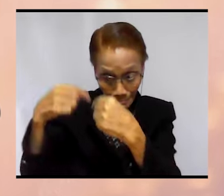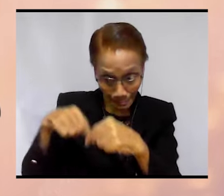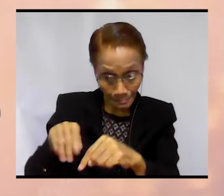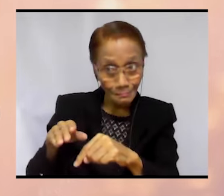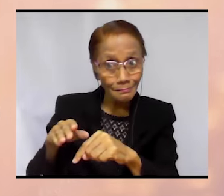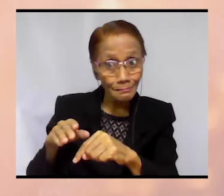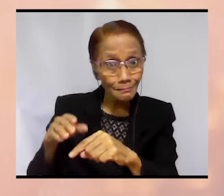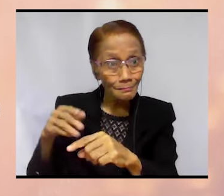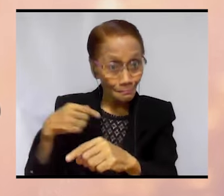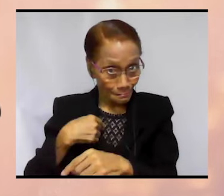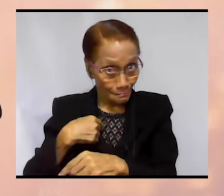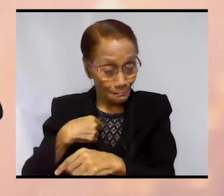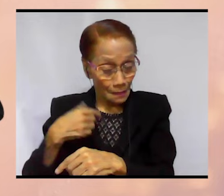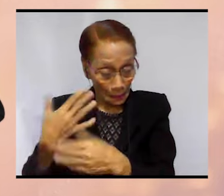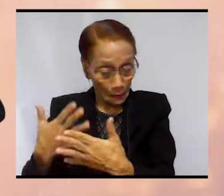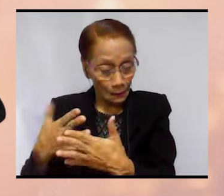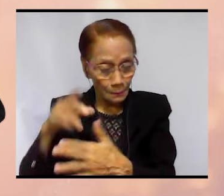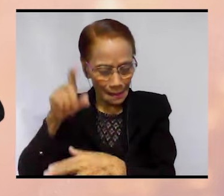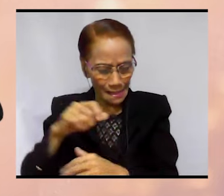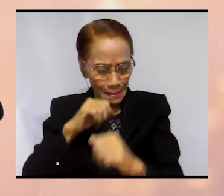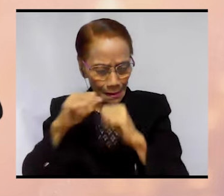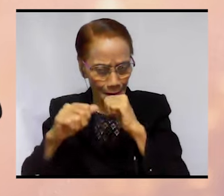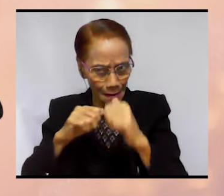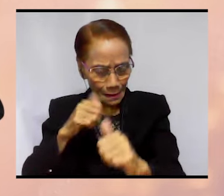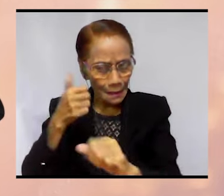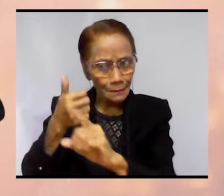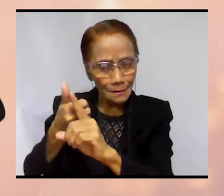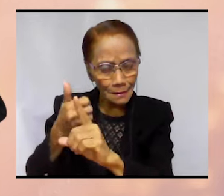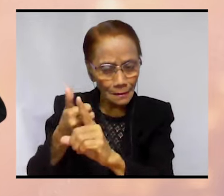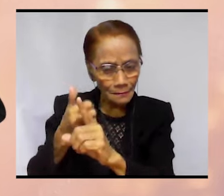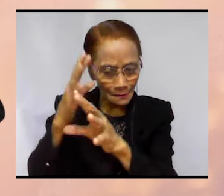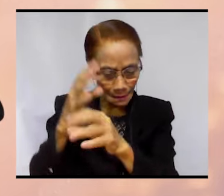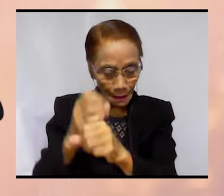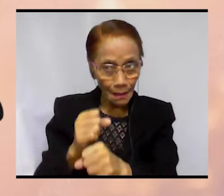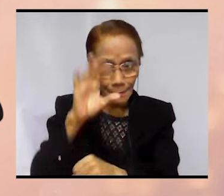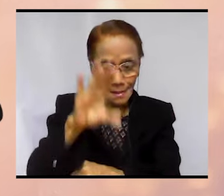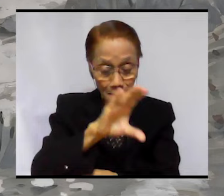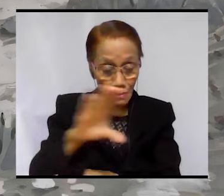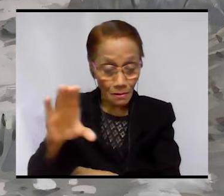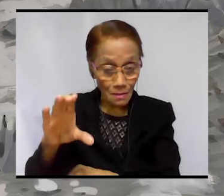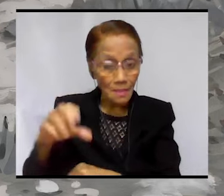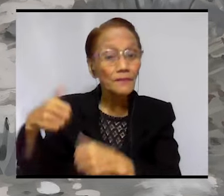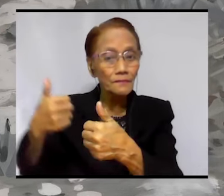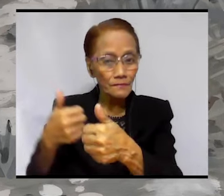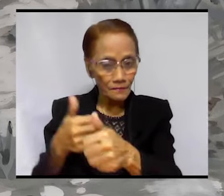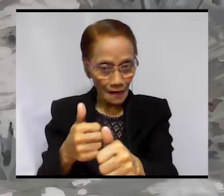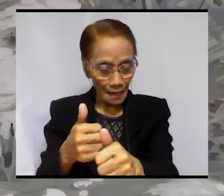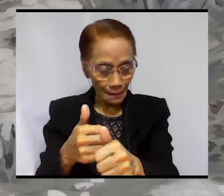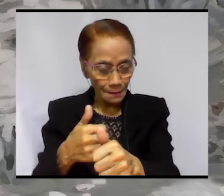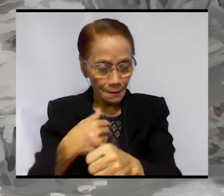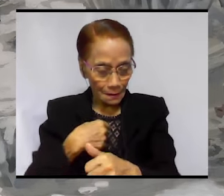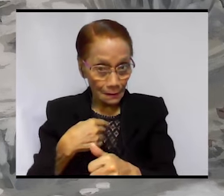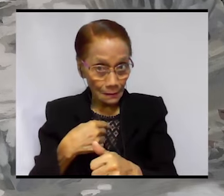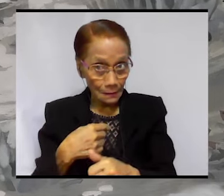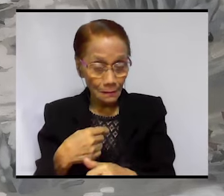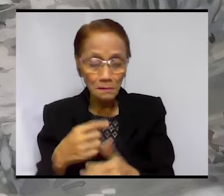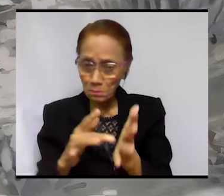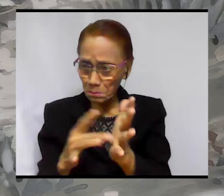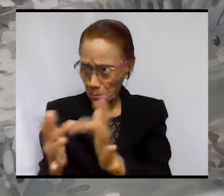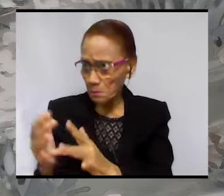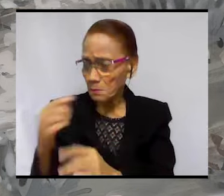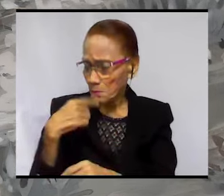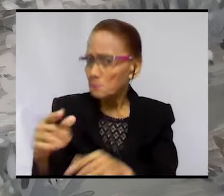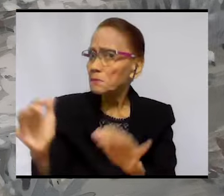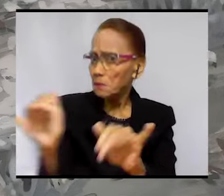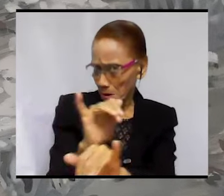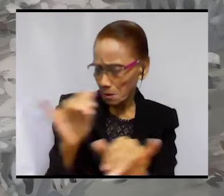must deny himself, take up his cross, and follow me." He expects the same